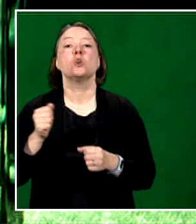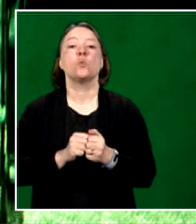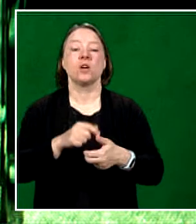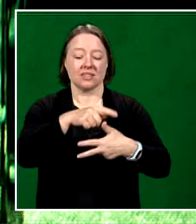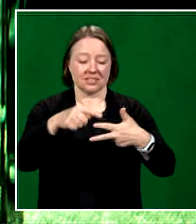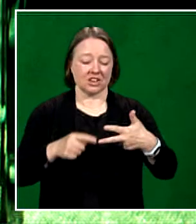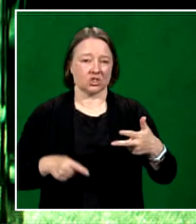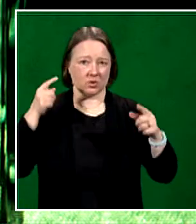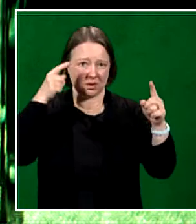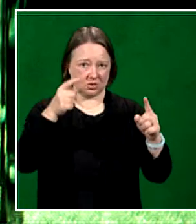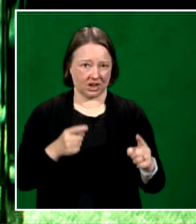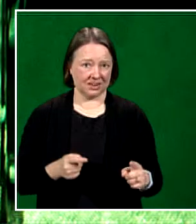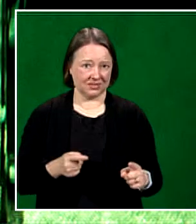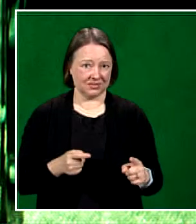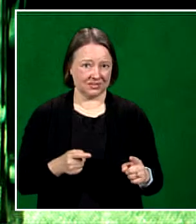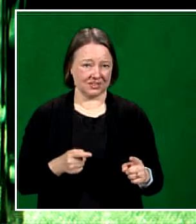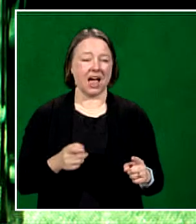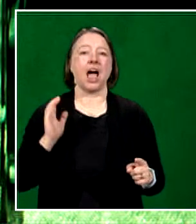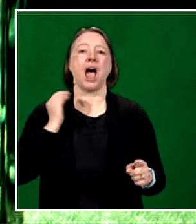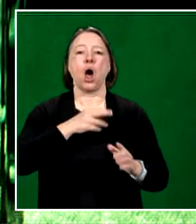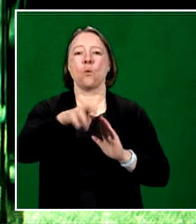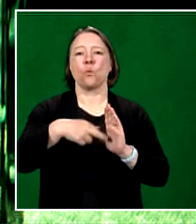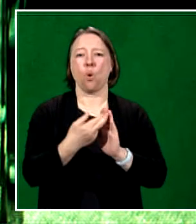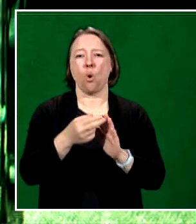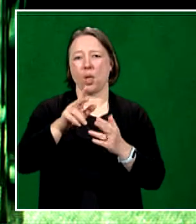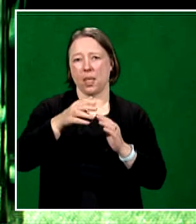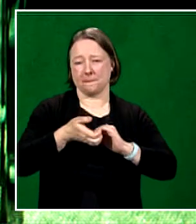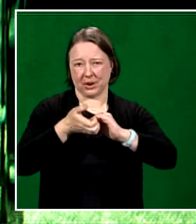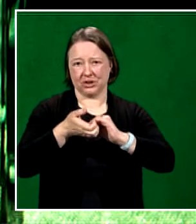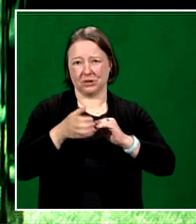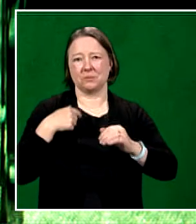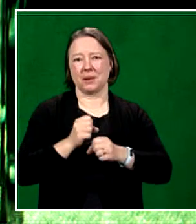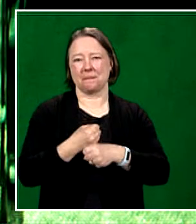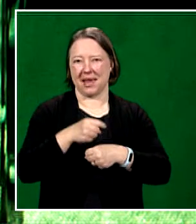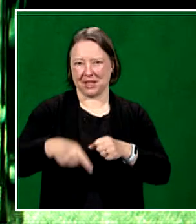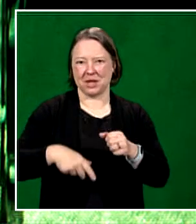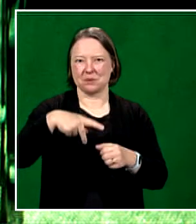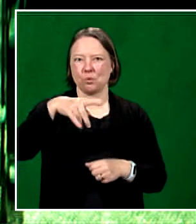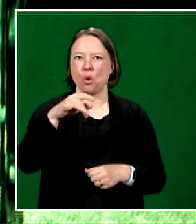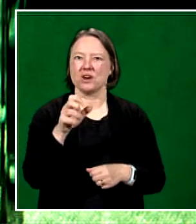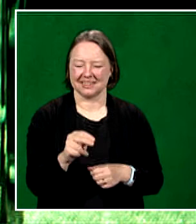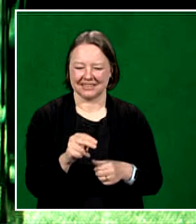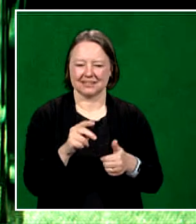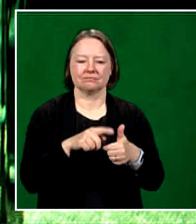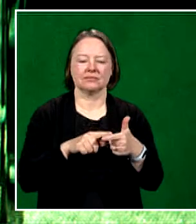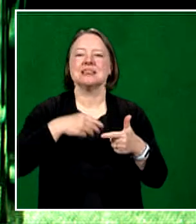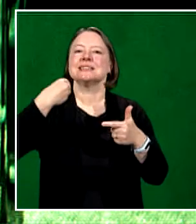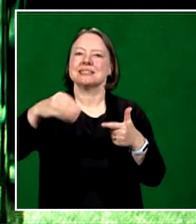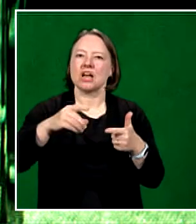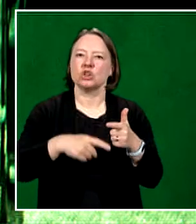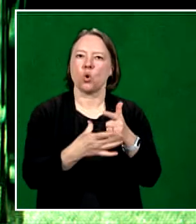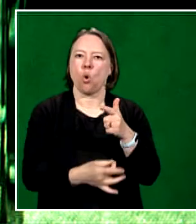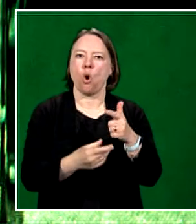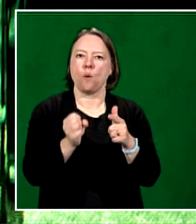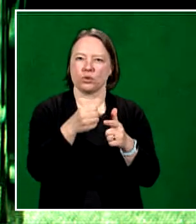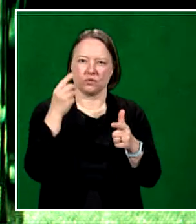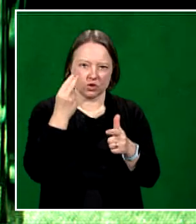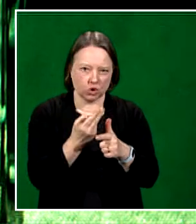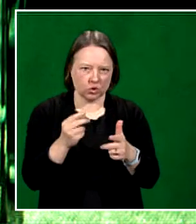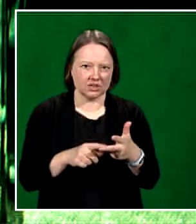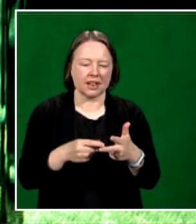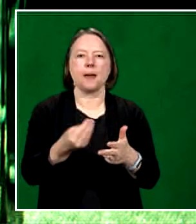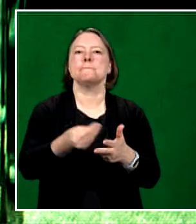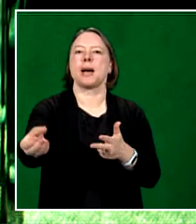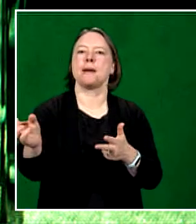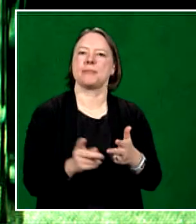three objectives in mind, our role in this partnership would be to produce this protein, sell the protein to the oil producer for use, and then buy back